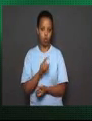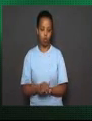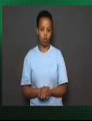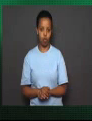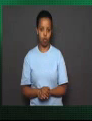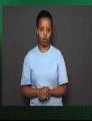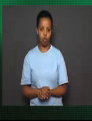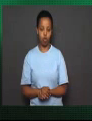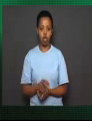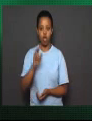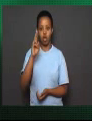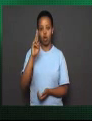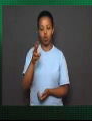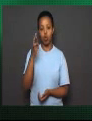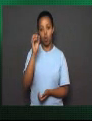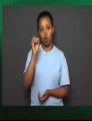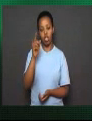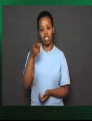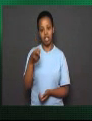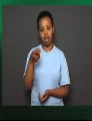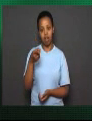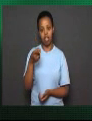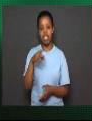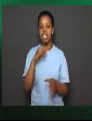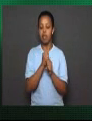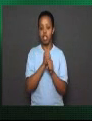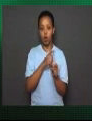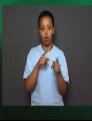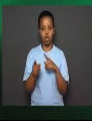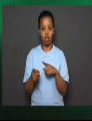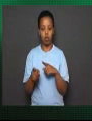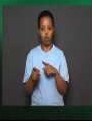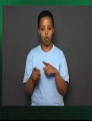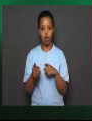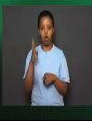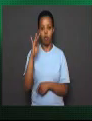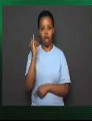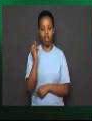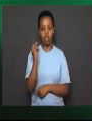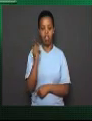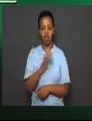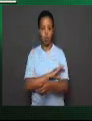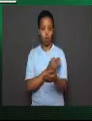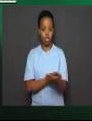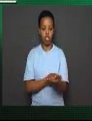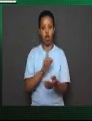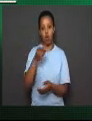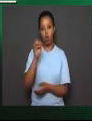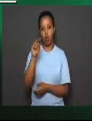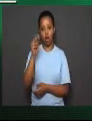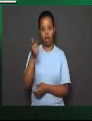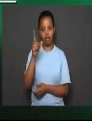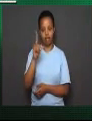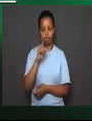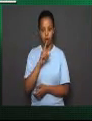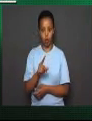The urogenital ridge develops into the bipotential gonad. If there